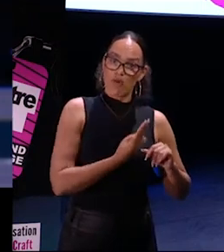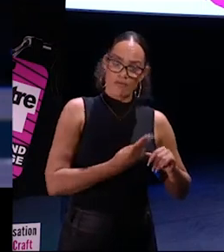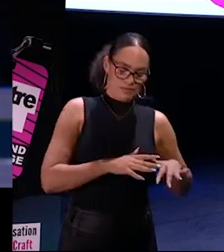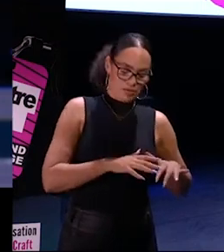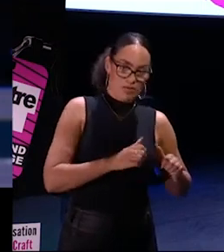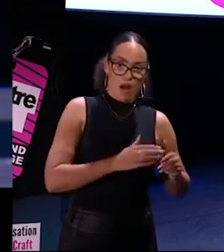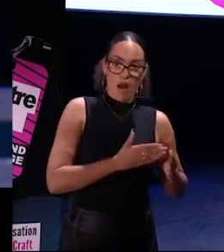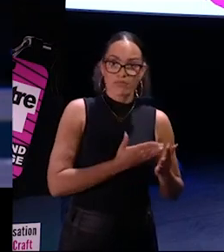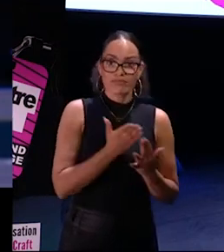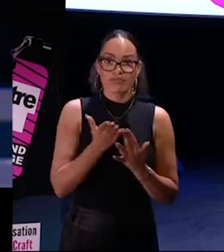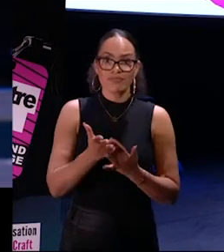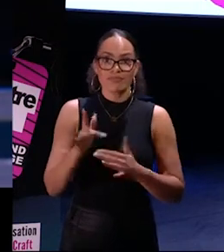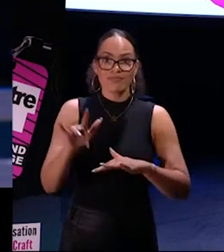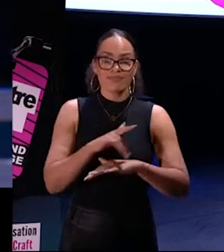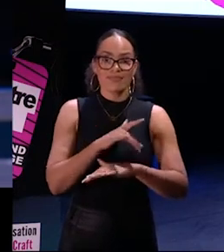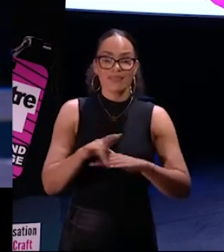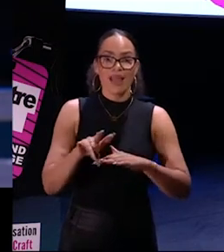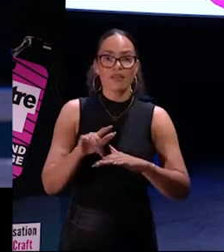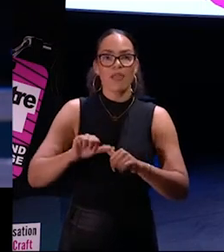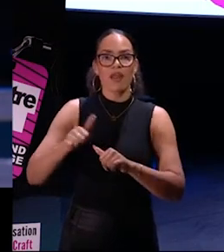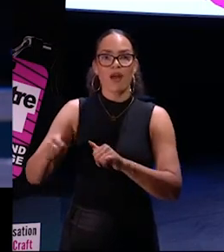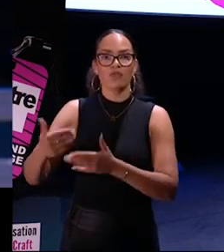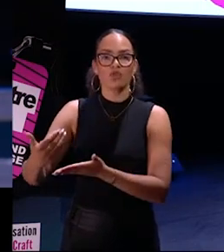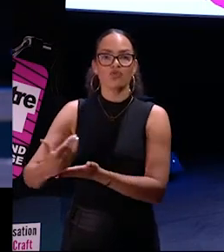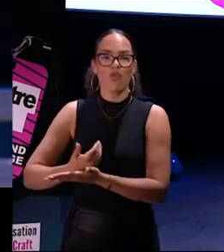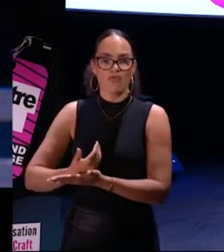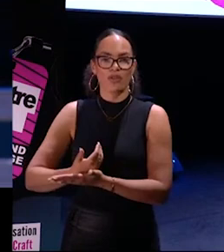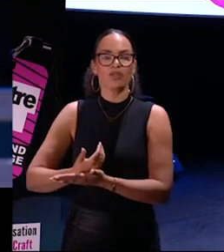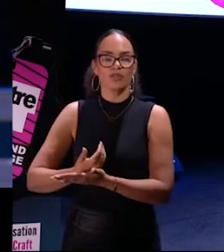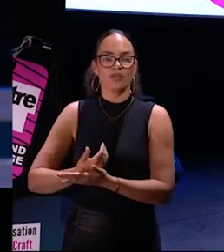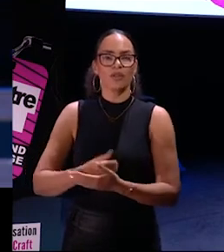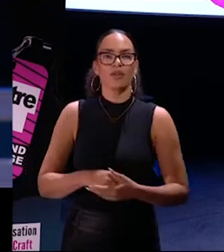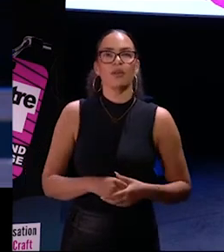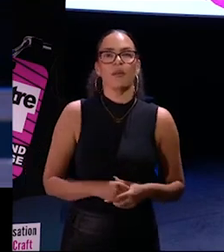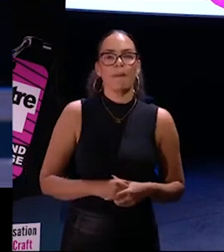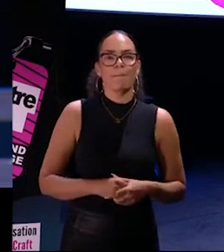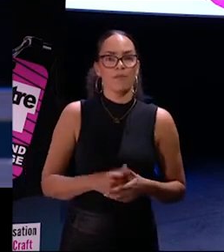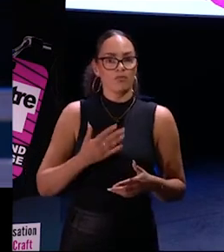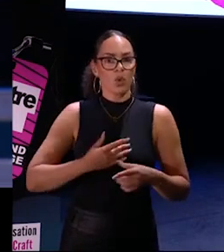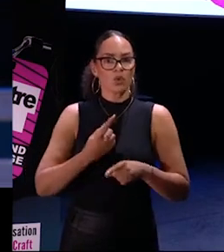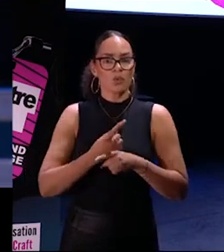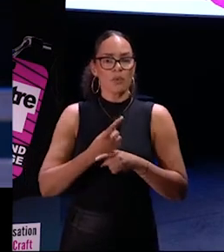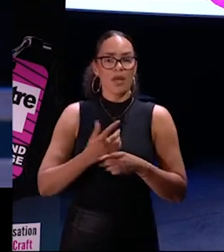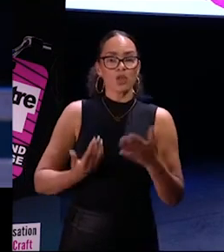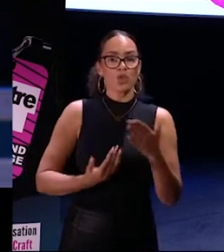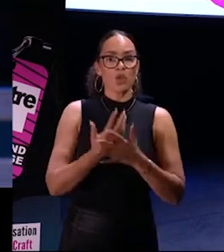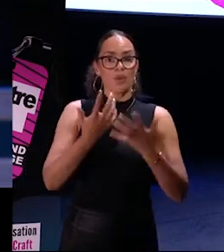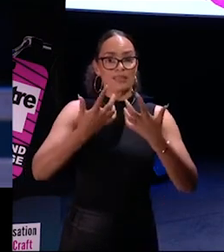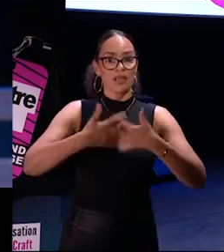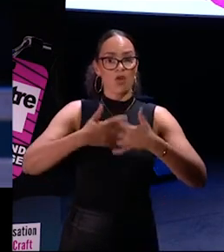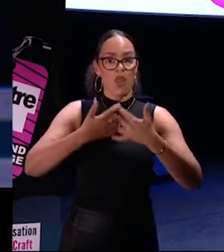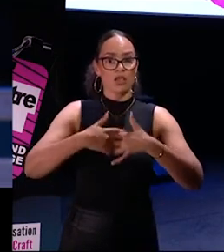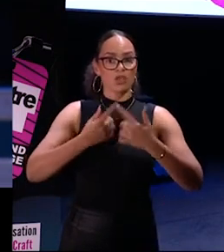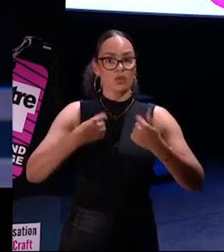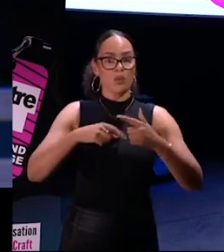show on stage and then putting it into storage afterwards. And I thought what I'd do is talk through some of the new technologies that we use and emerging technologies